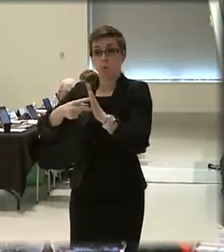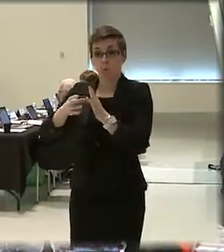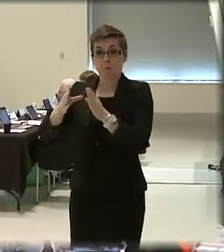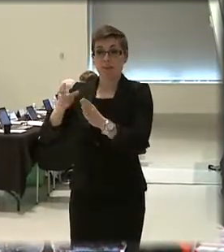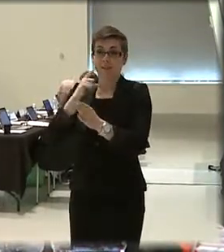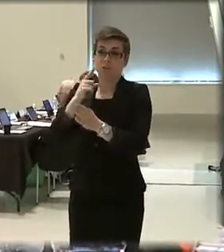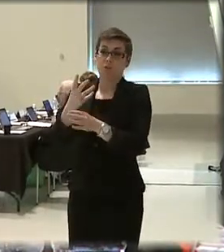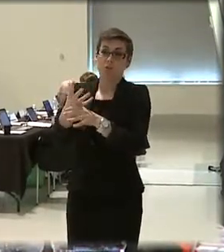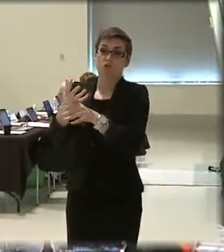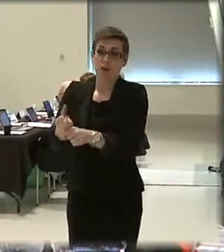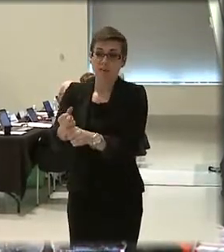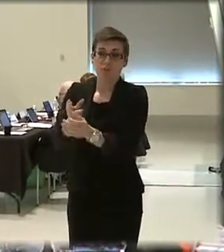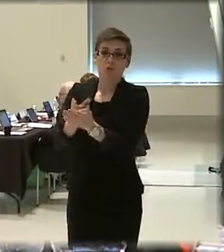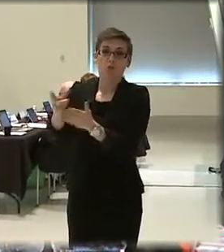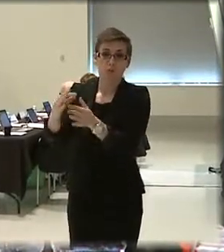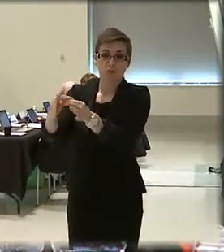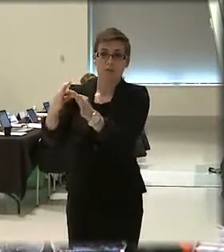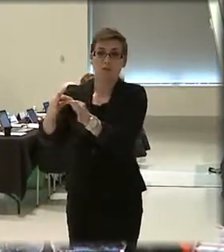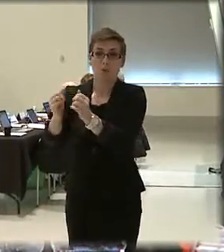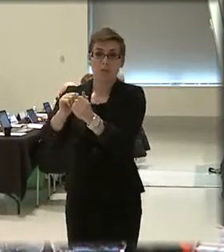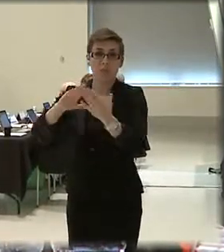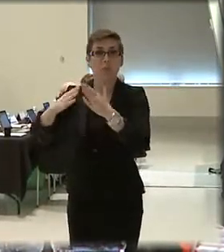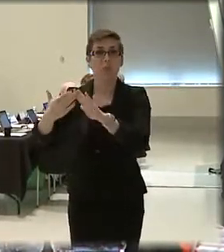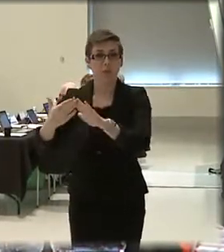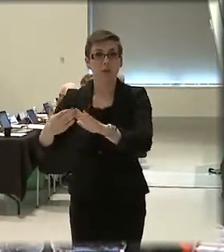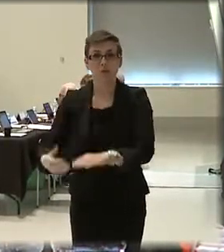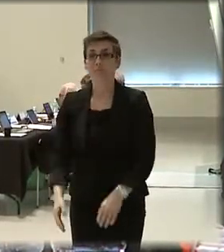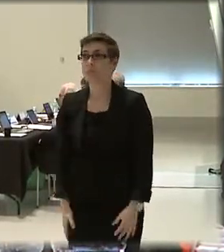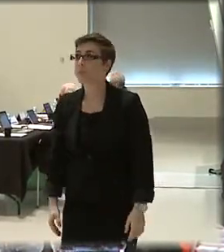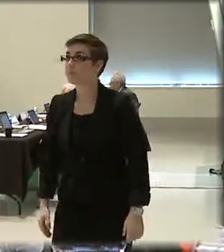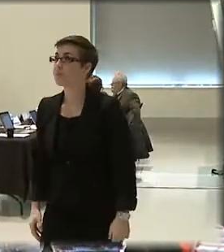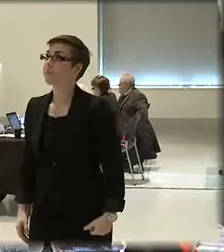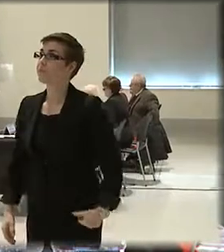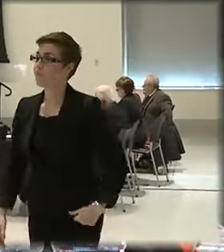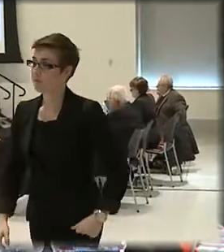the community? Aren't they all one and the same?